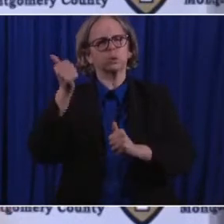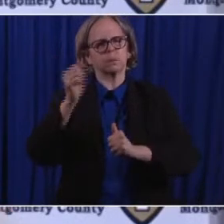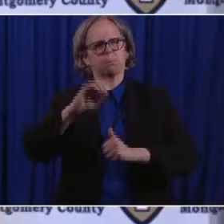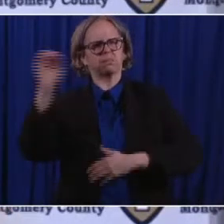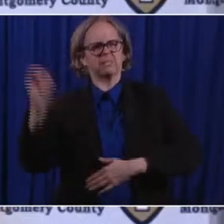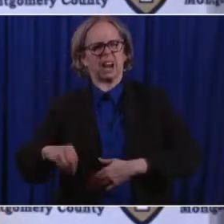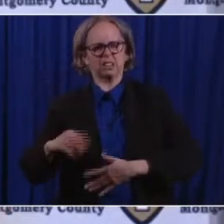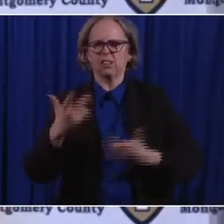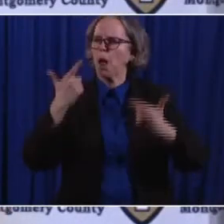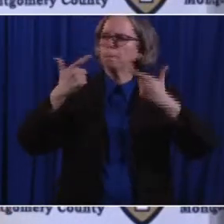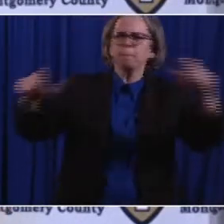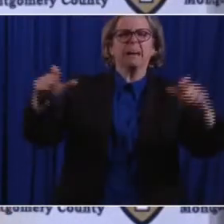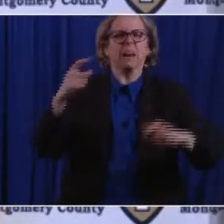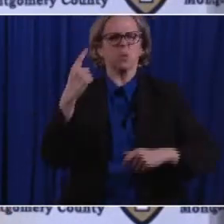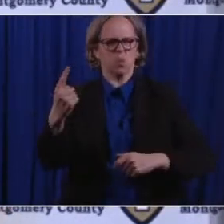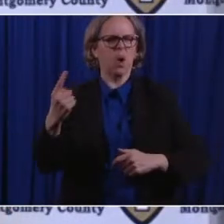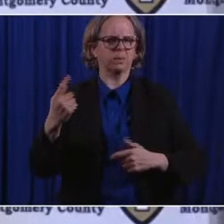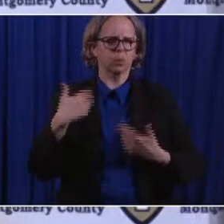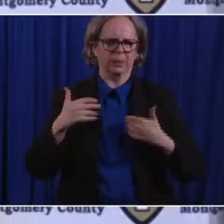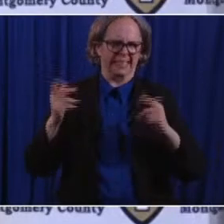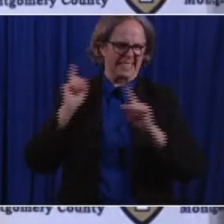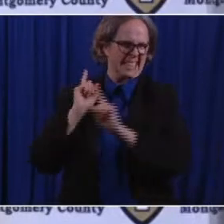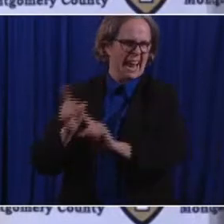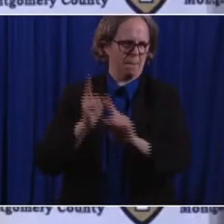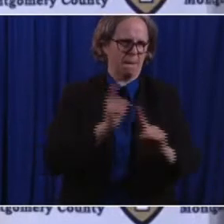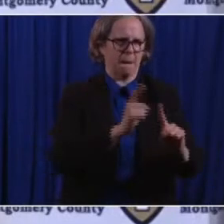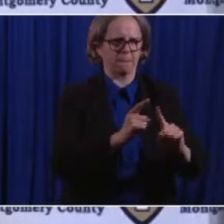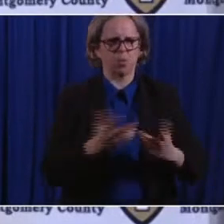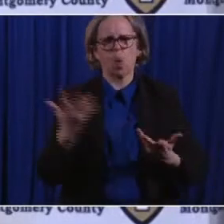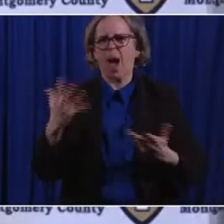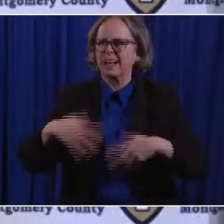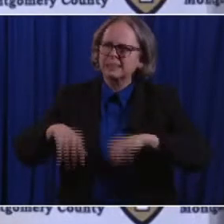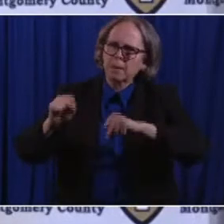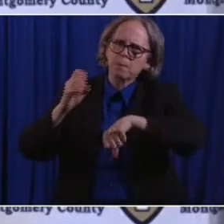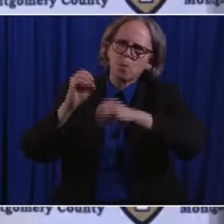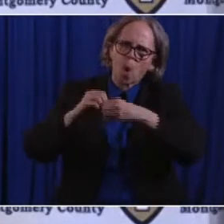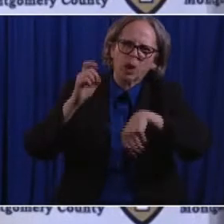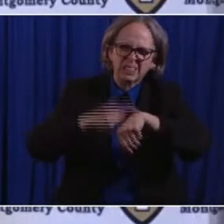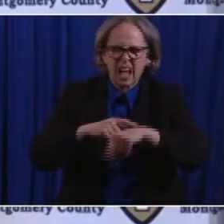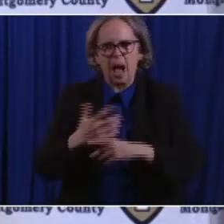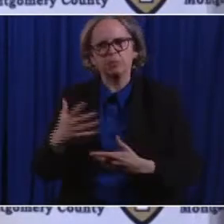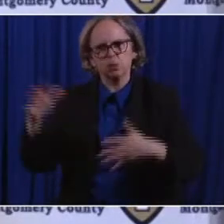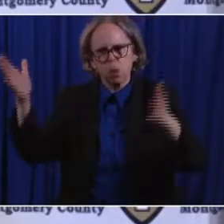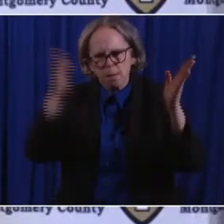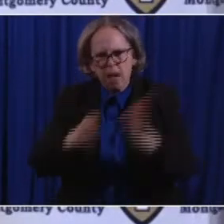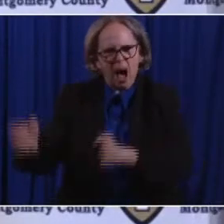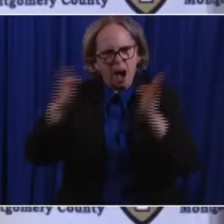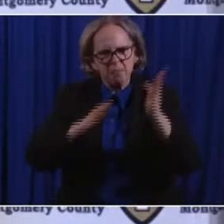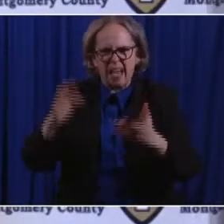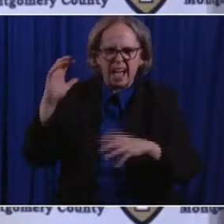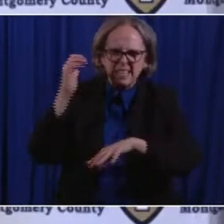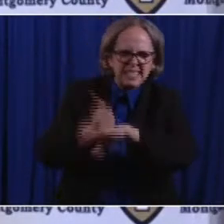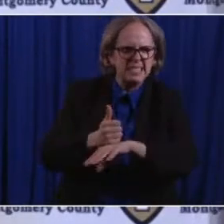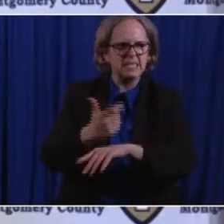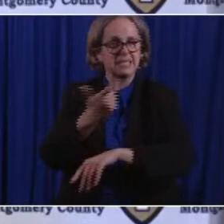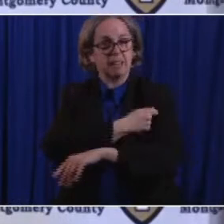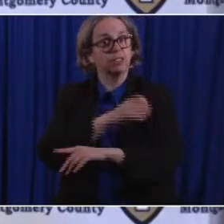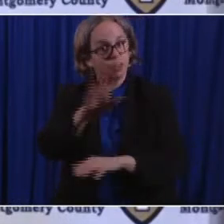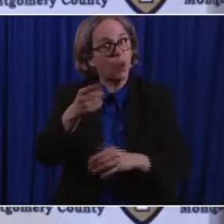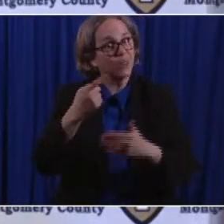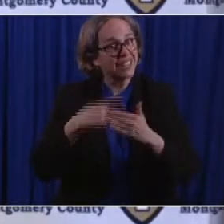as size, it will take a matter of weeks to get that done, but we will start next